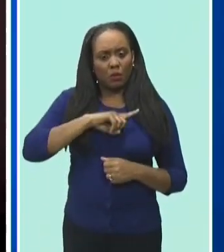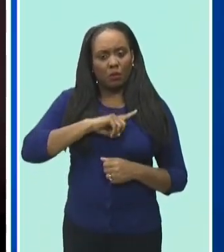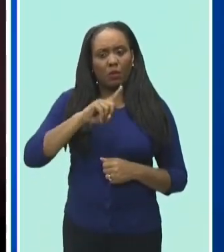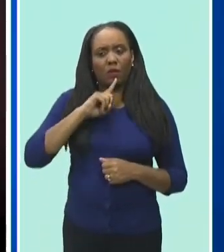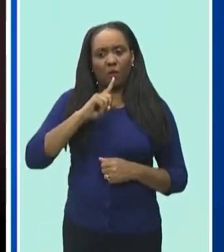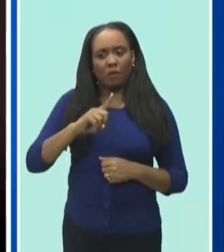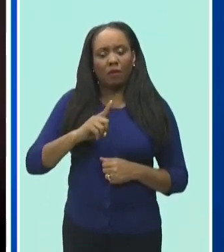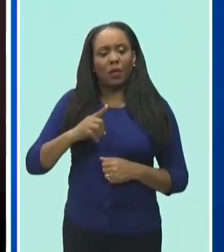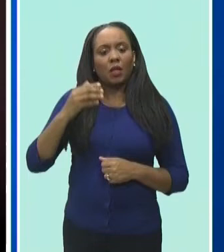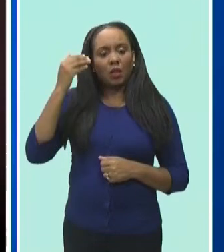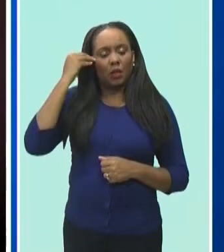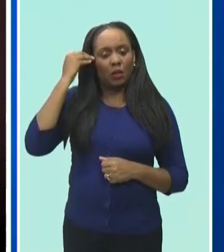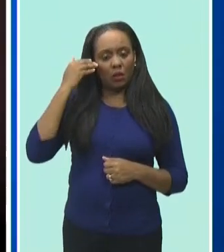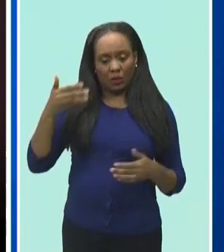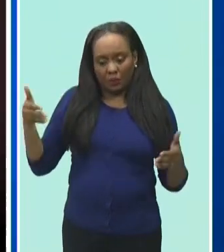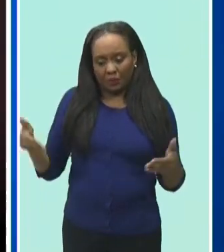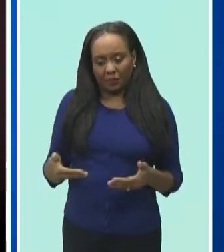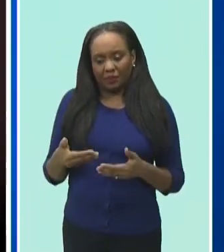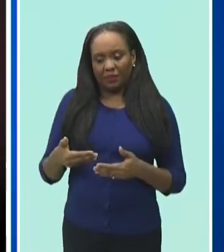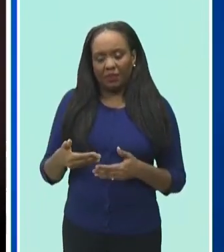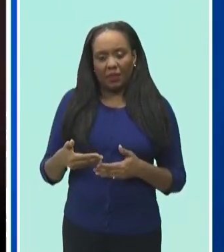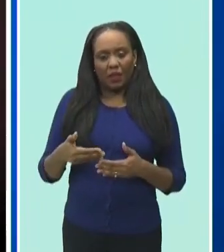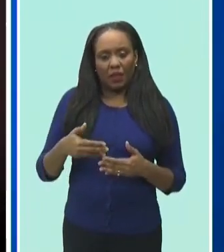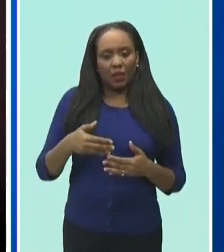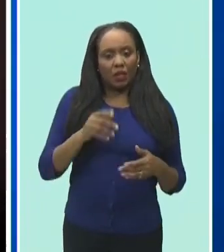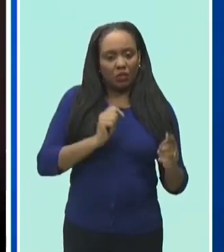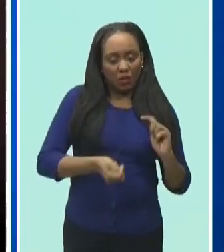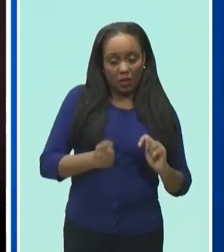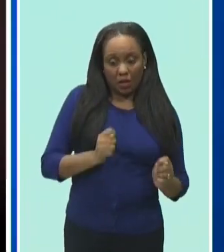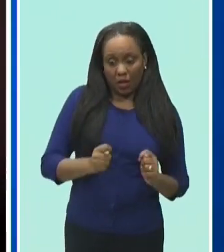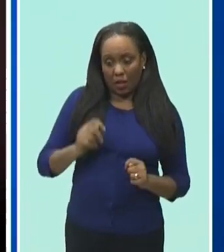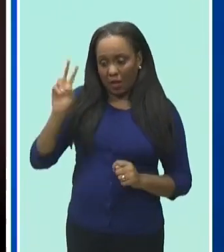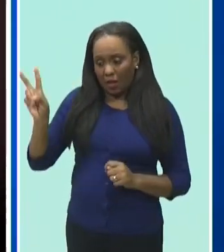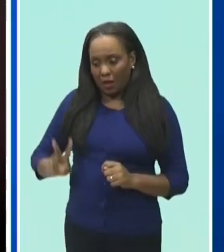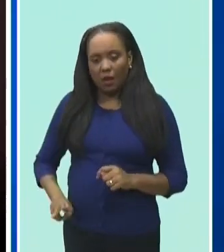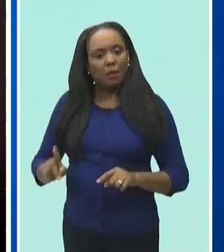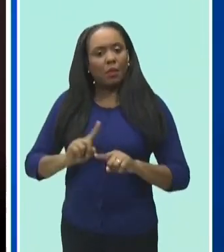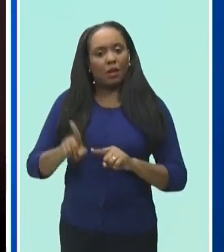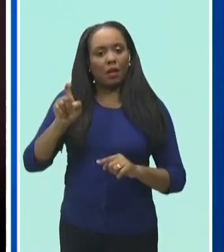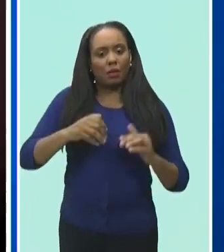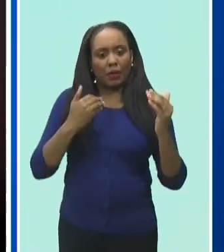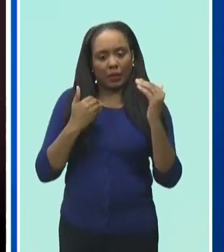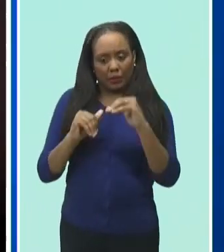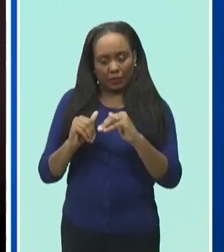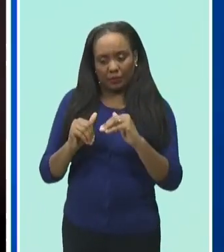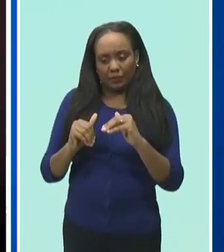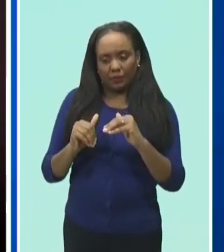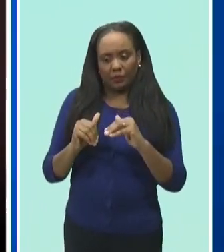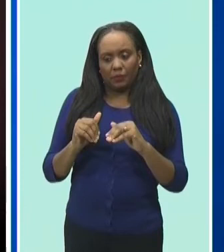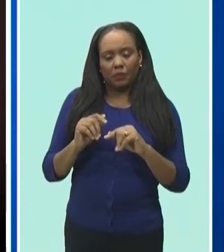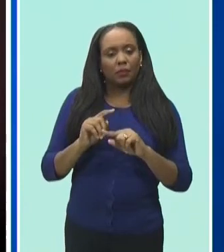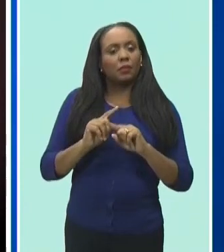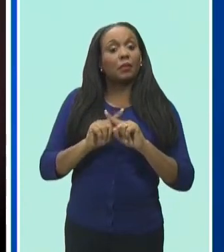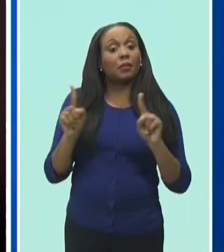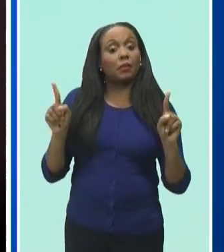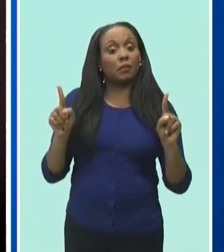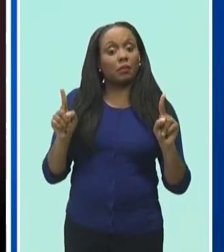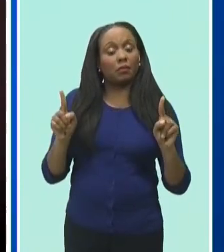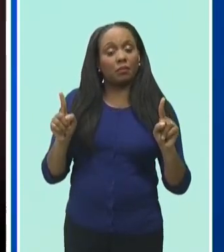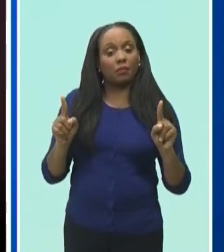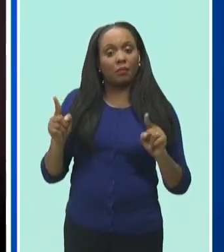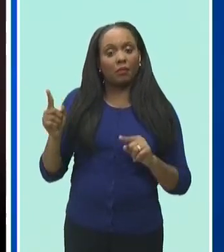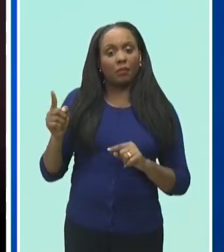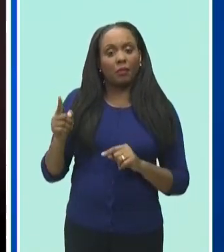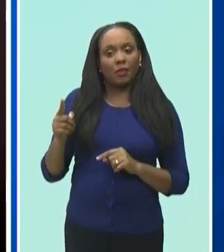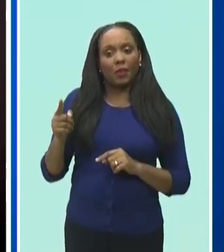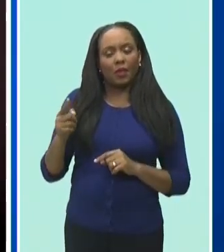the hospitality which Trinidad is engaged in, but there has to be a limit to that. But we also have to recognize that there are reasons why